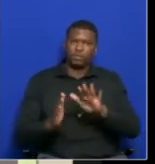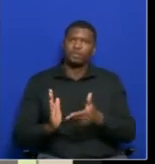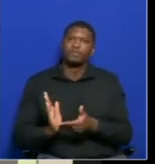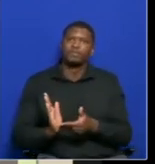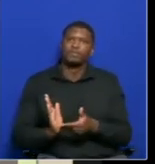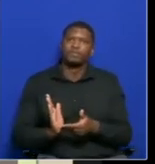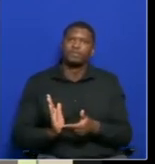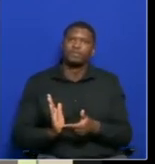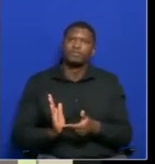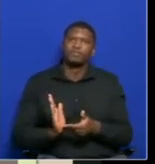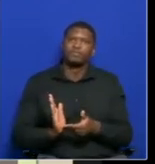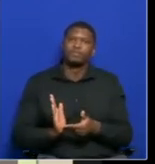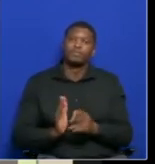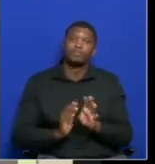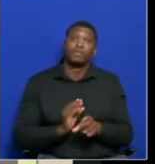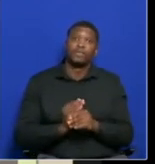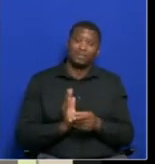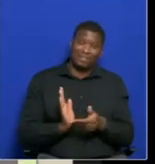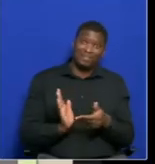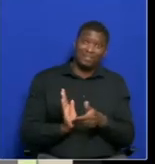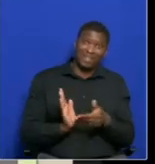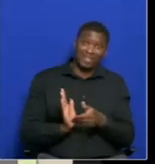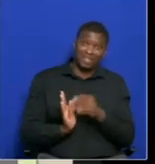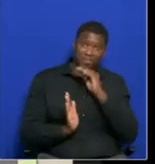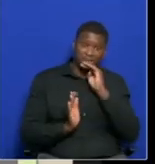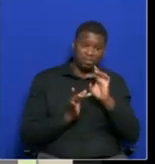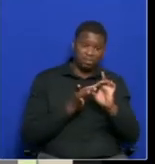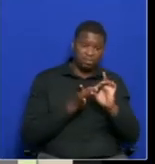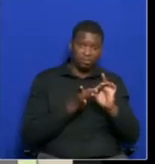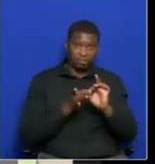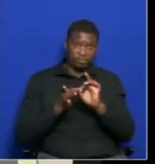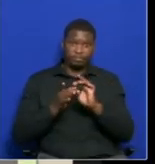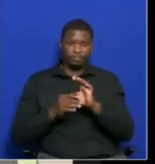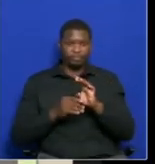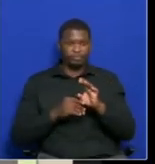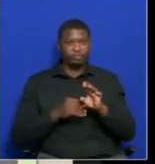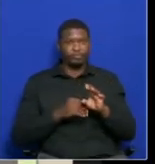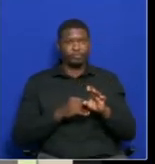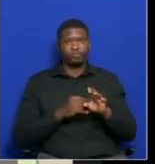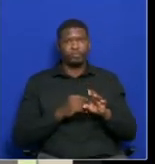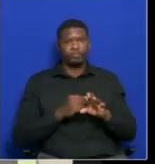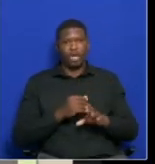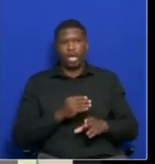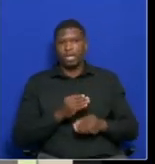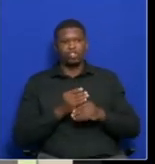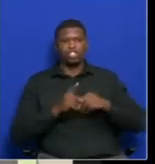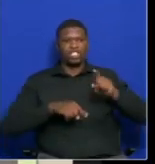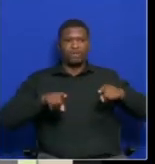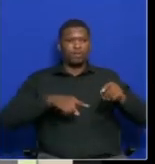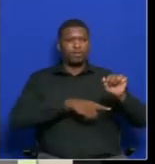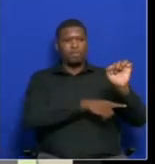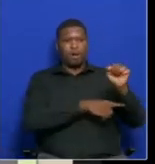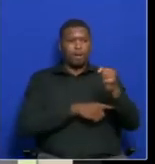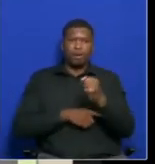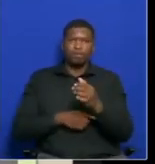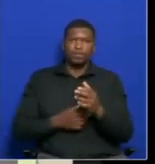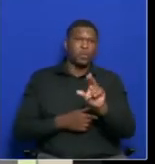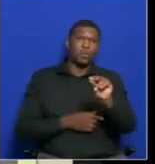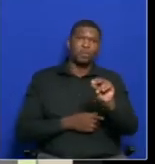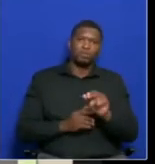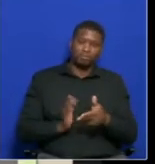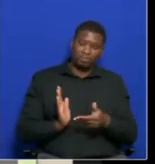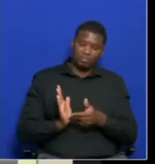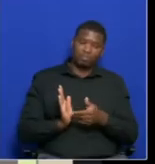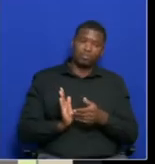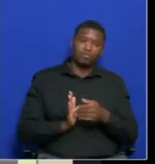And this do not even relate to the additional deployments in January and February. This is deployment that